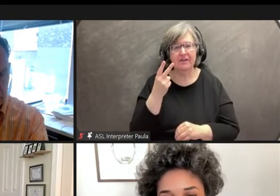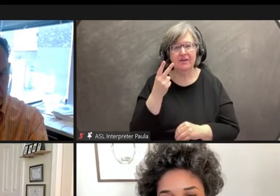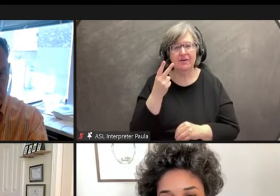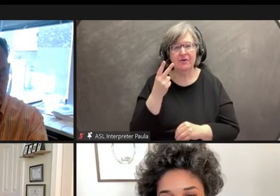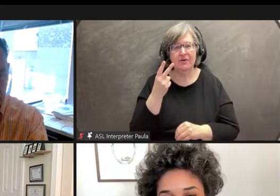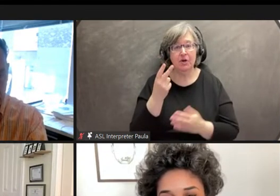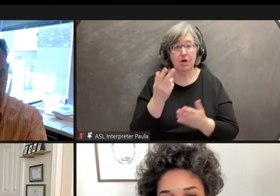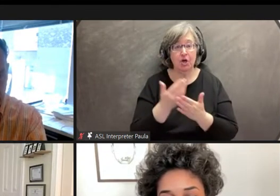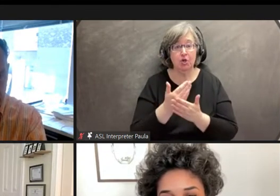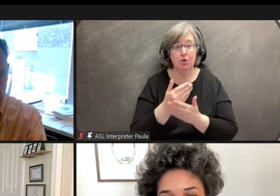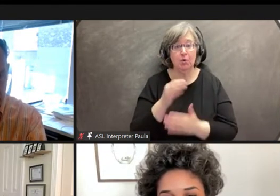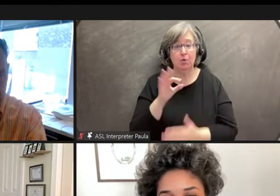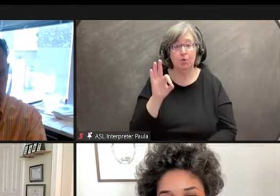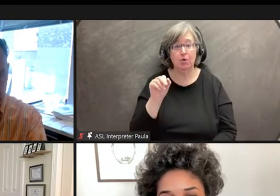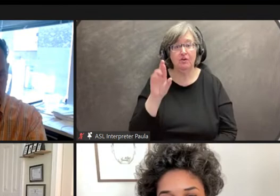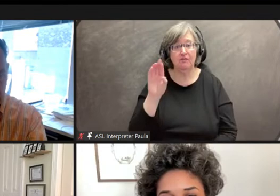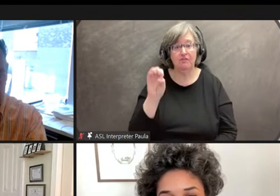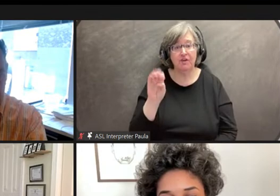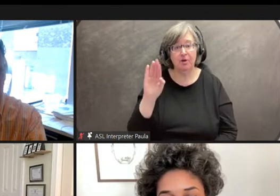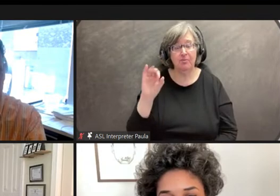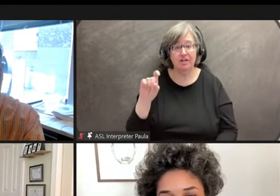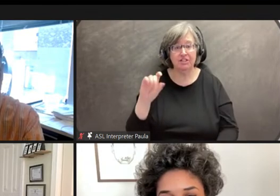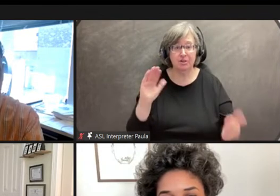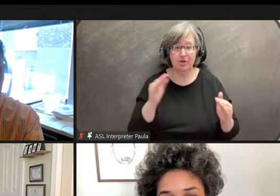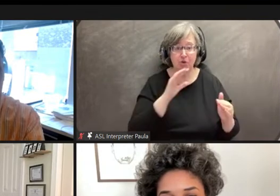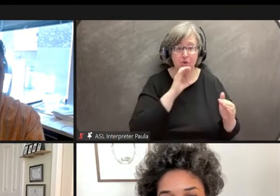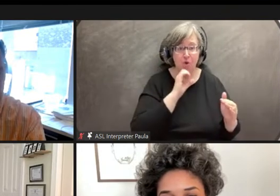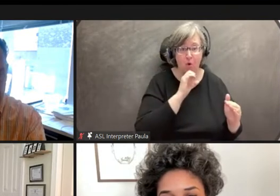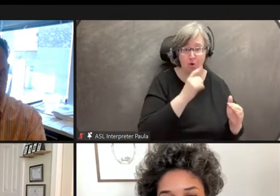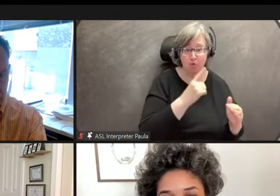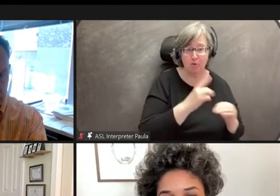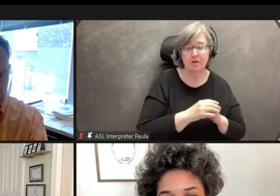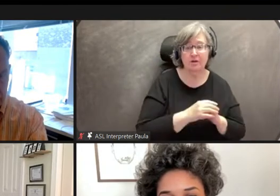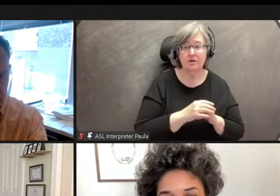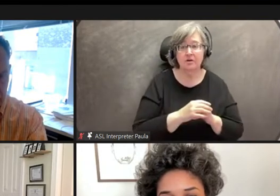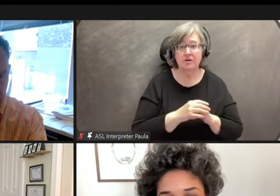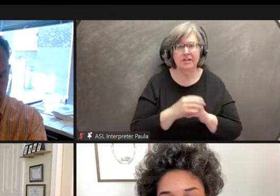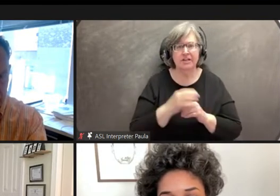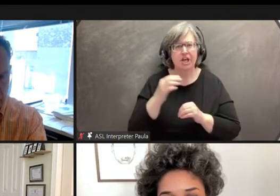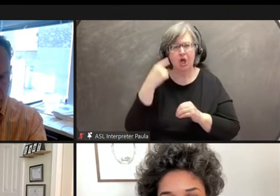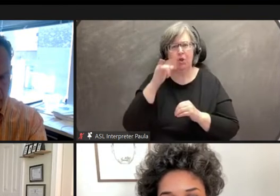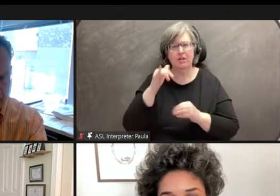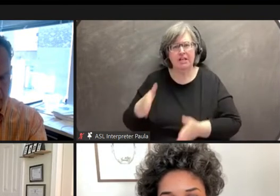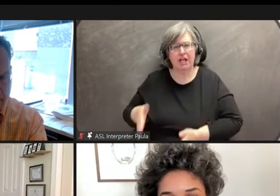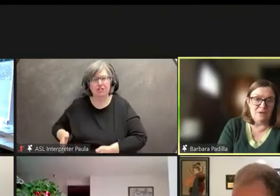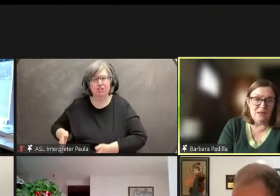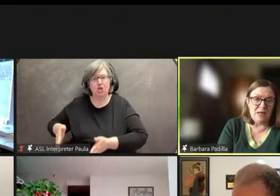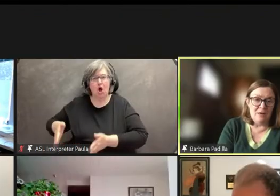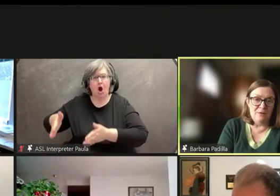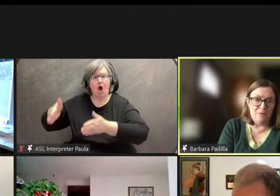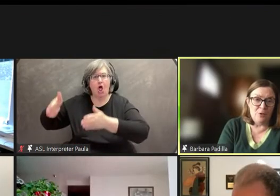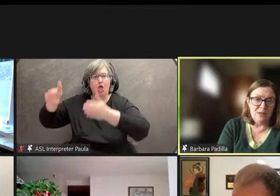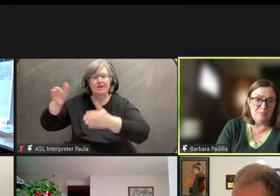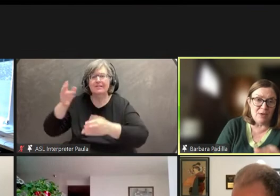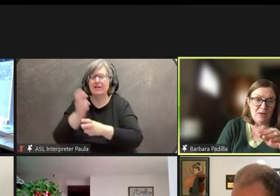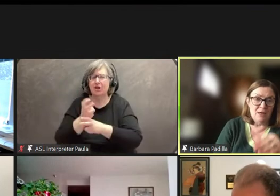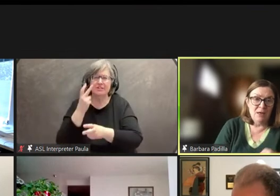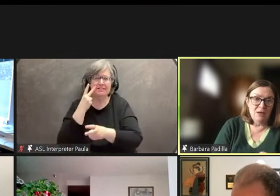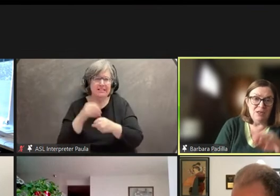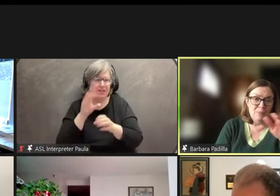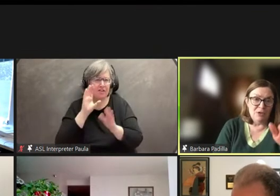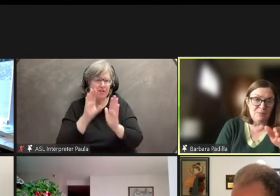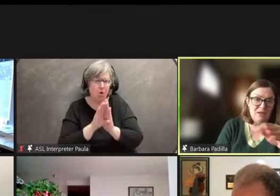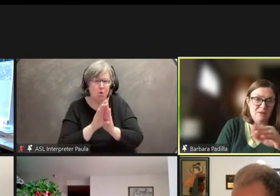the new fare box in relation to the old fare box, it looks like it's a taller unit. It's hard to tell in the photos, but